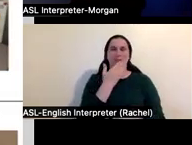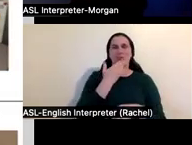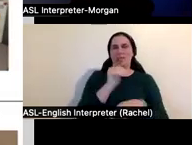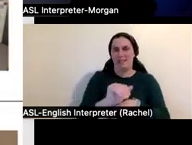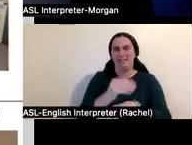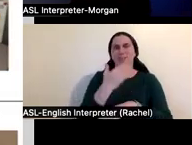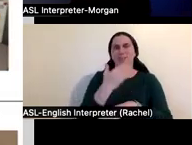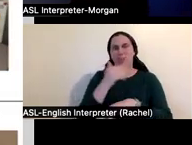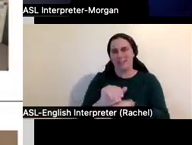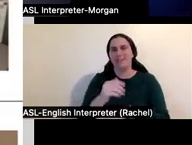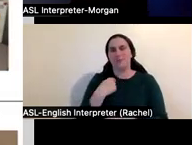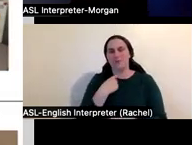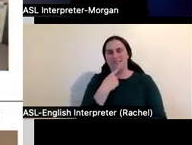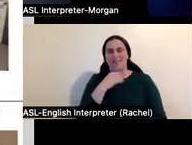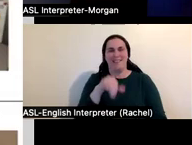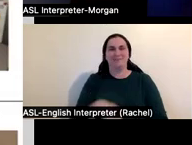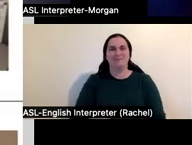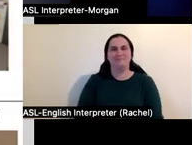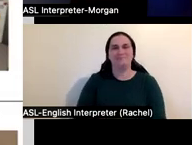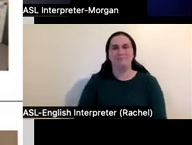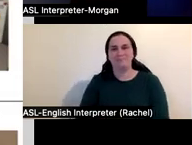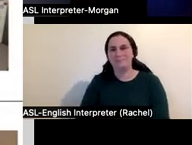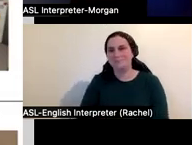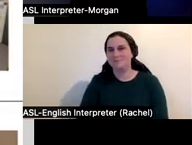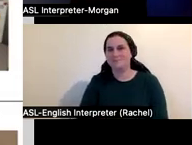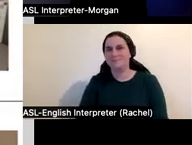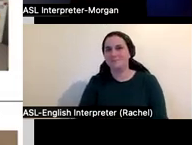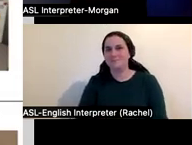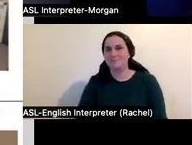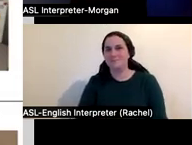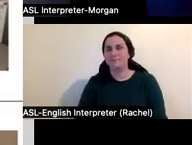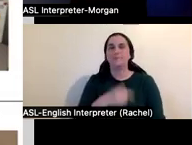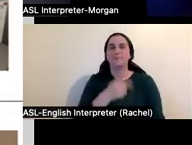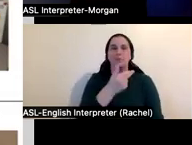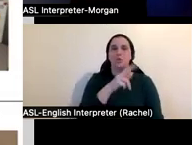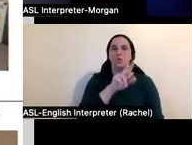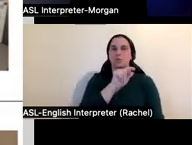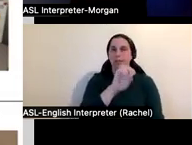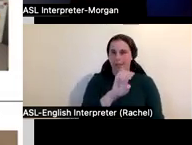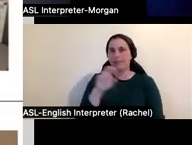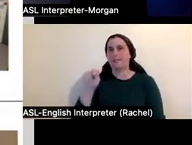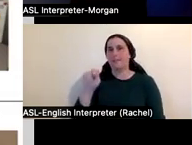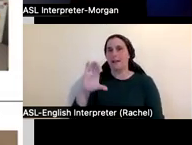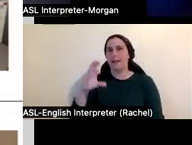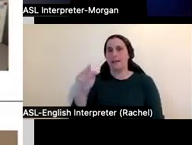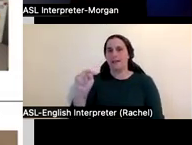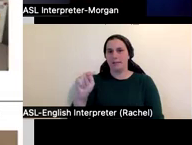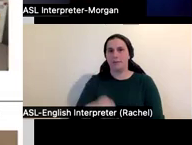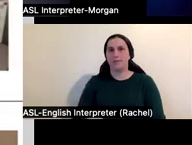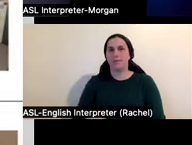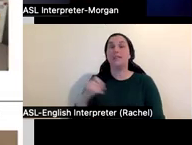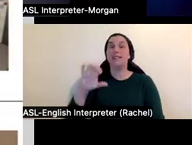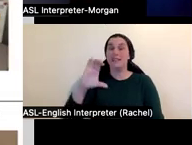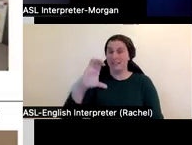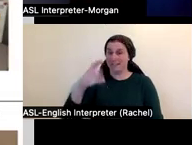No. Not with the T. Nacht. Gute Nacht. Yeah, gute Nacht. And it's where the, like,